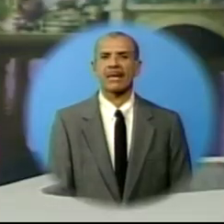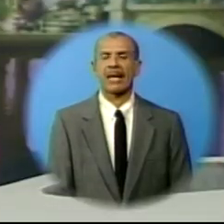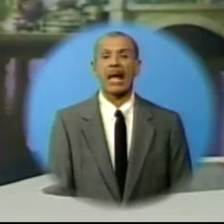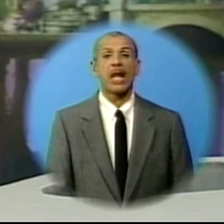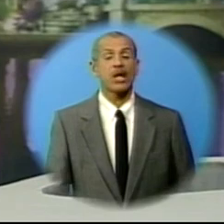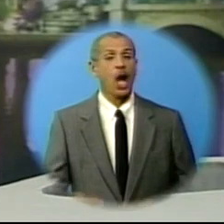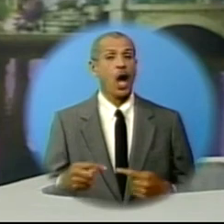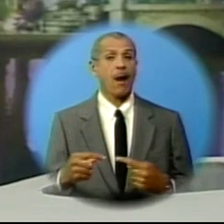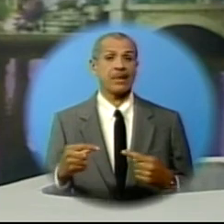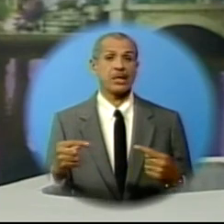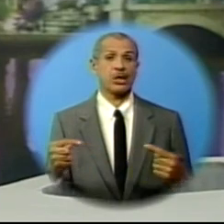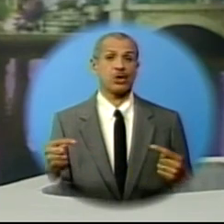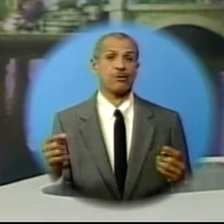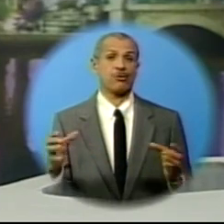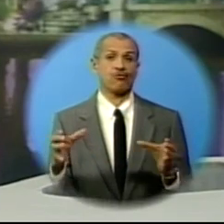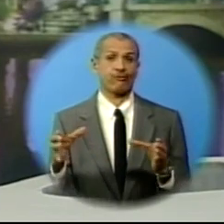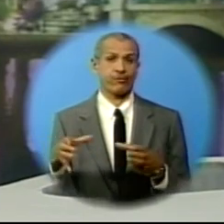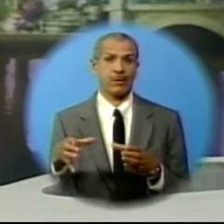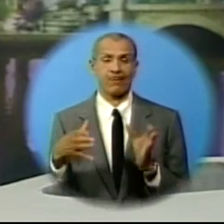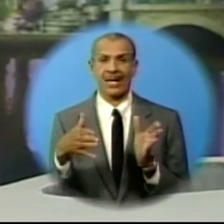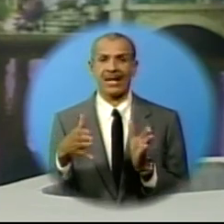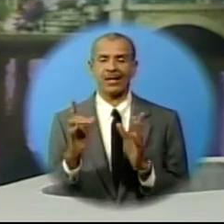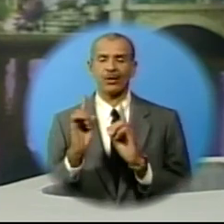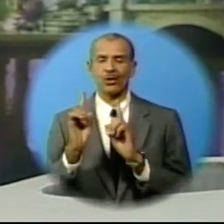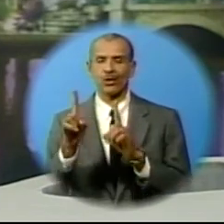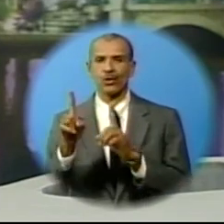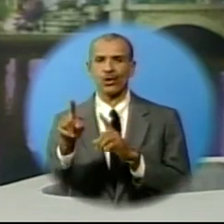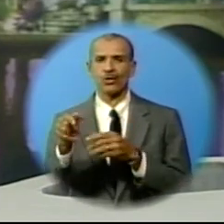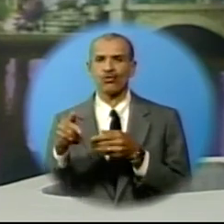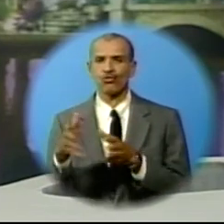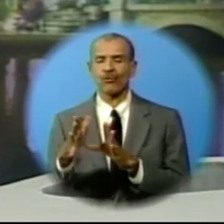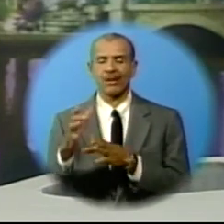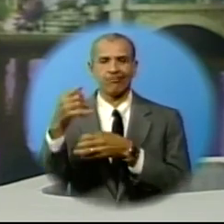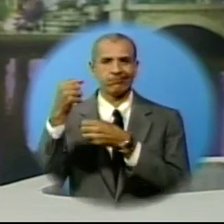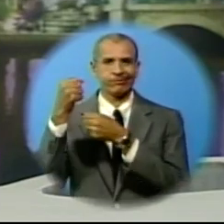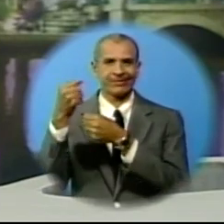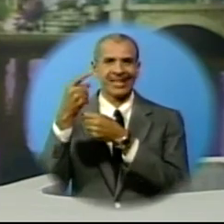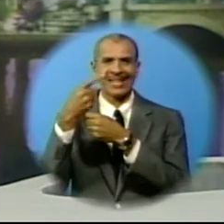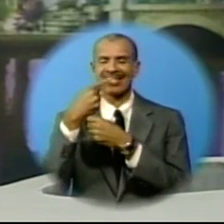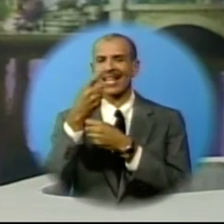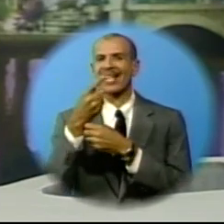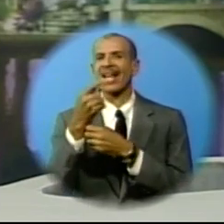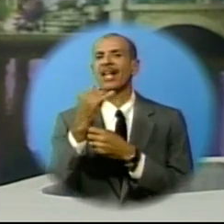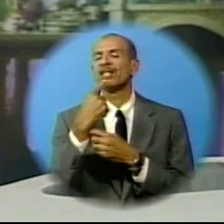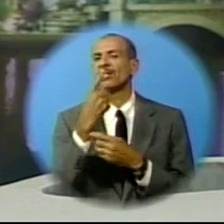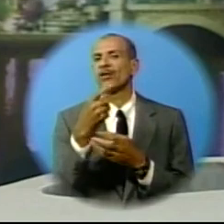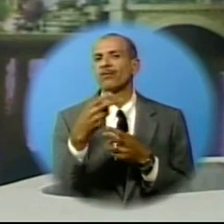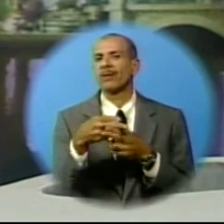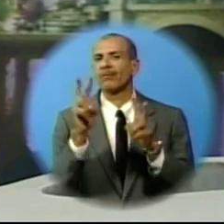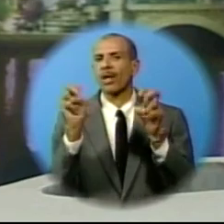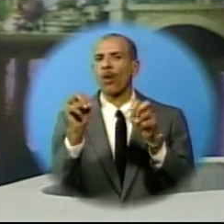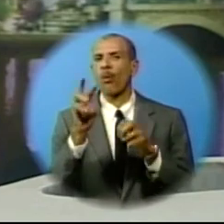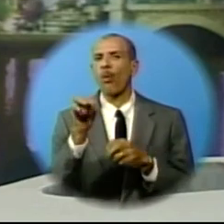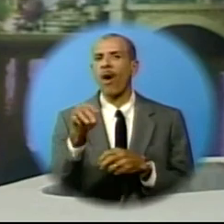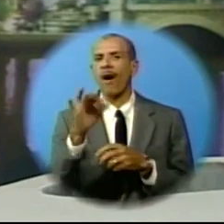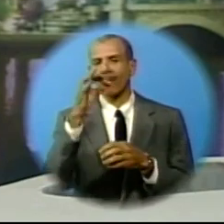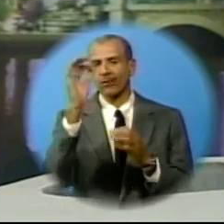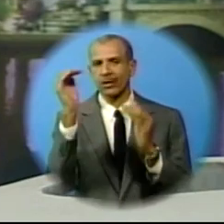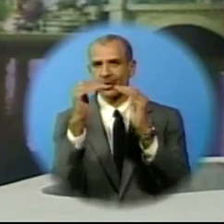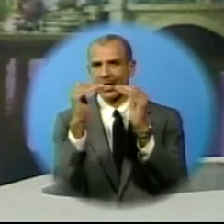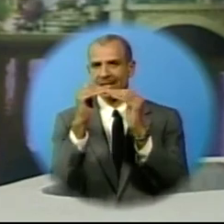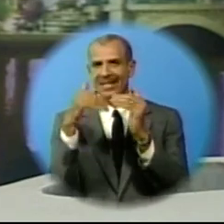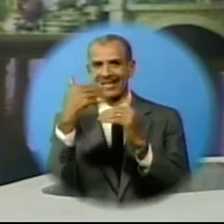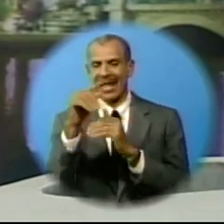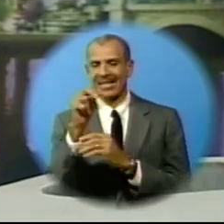And the opposition is planning to take to the streets. Its leader, Mia Mottley, says they will be staging what she is calling a walk for justice